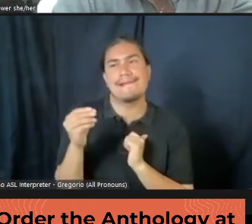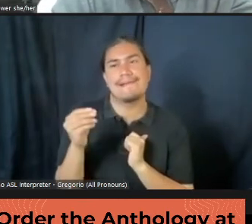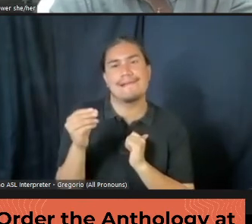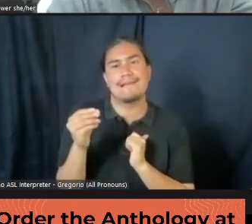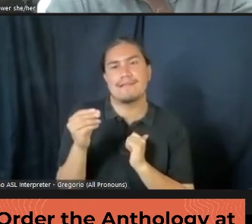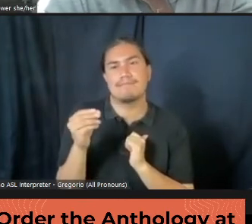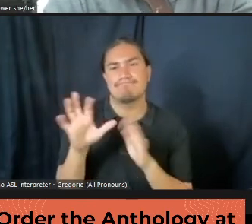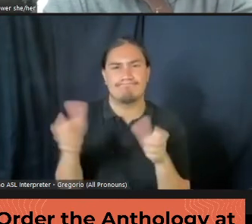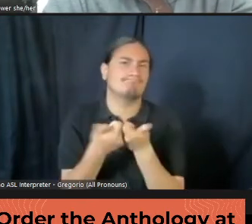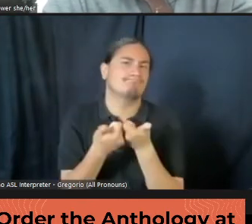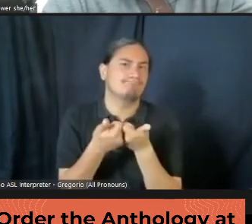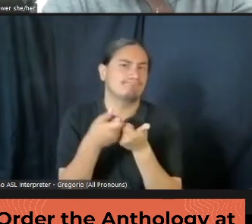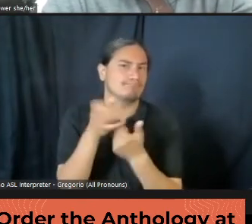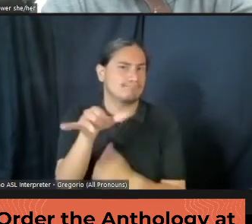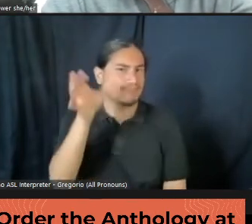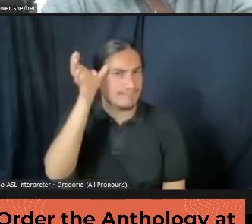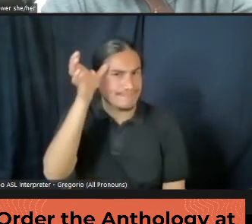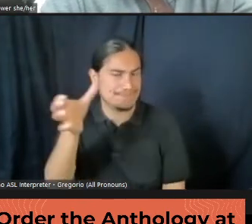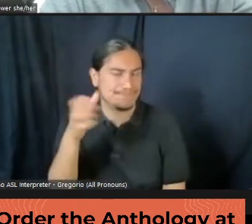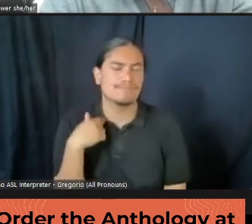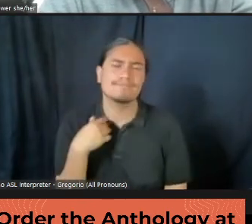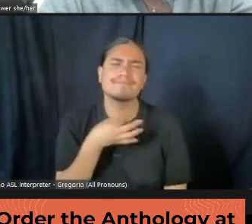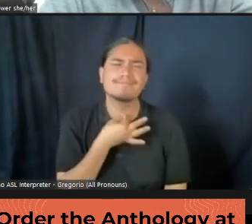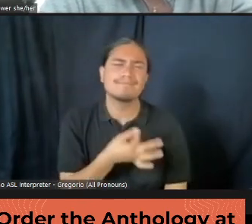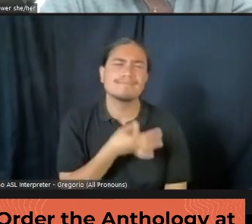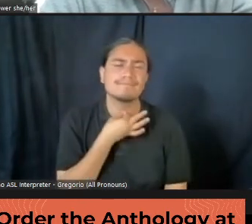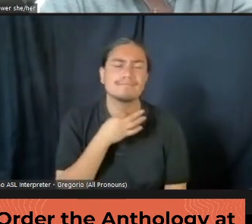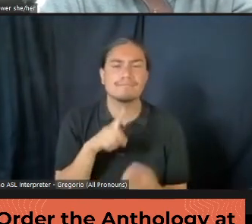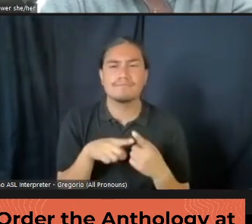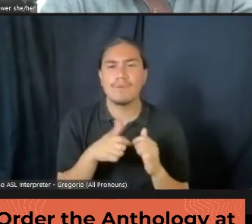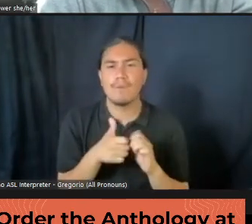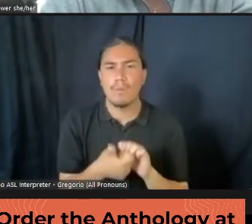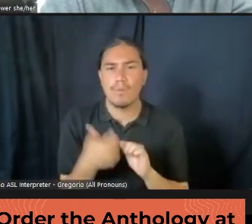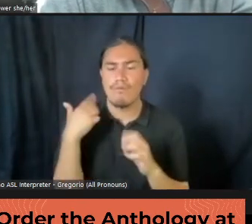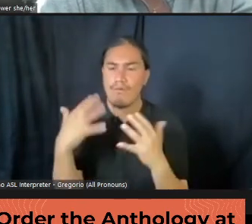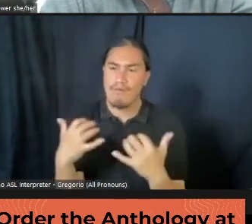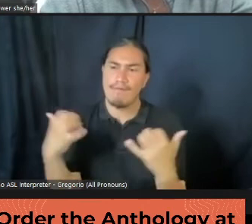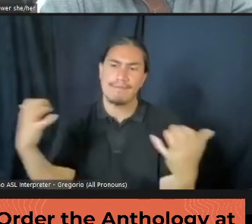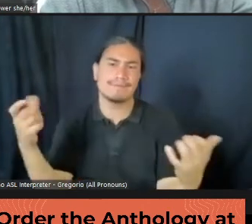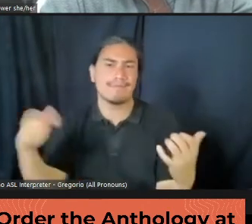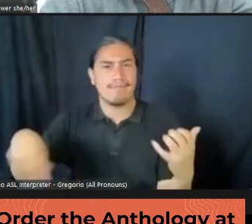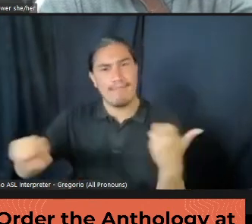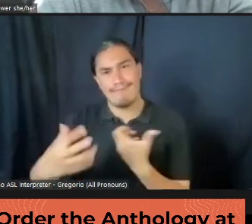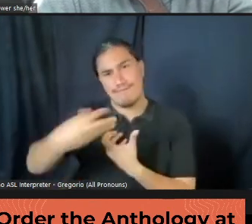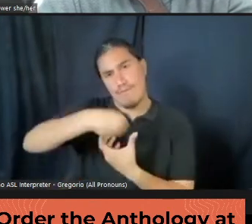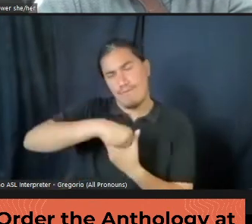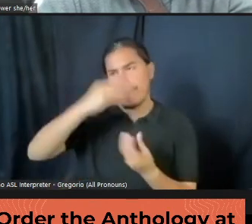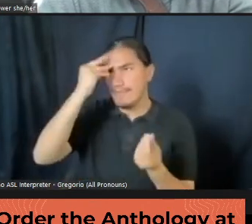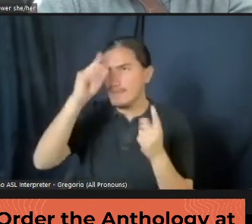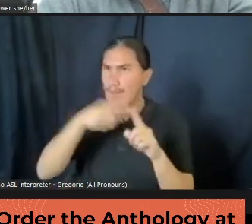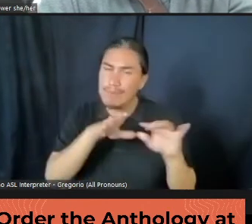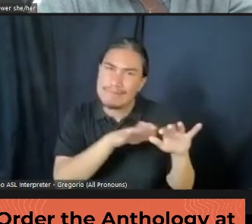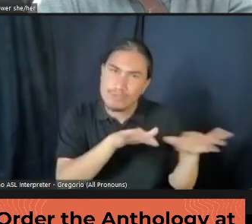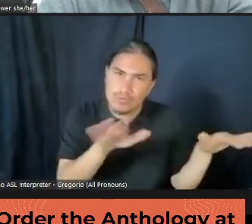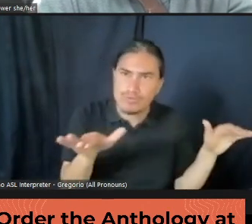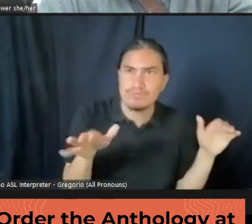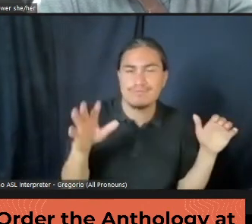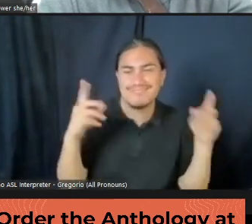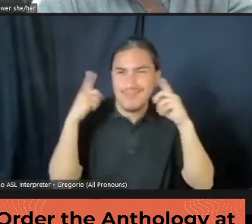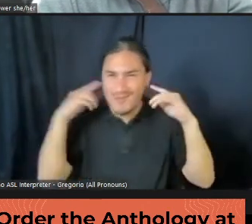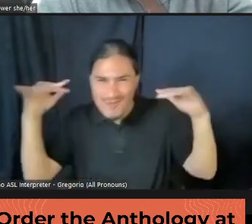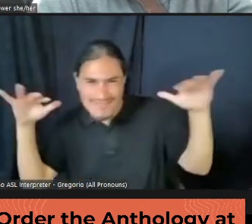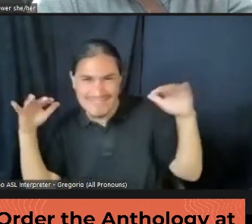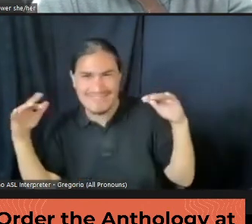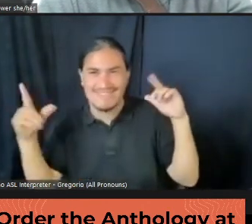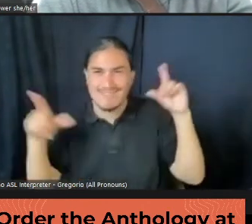challenging that. I'm so curious about the other ways to let audiences in, thinking about kids and the noises and the questions and